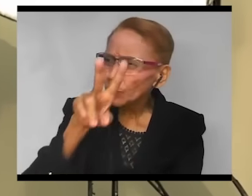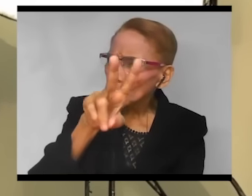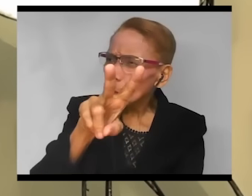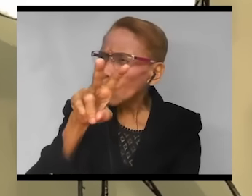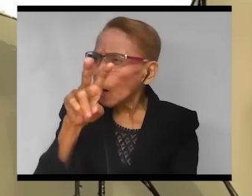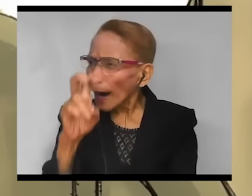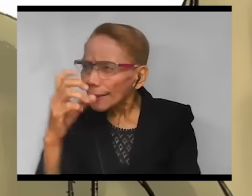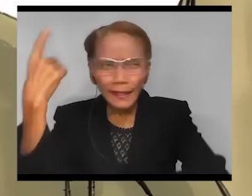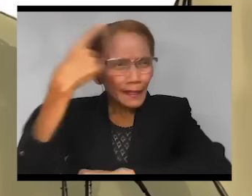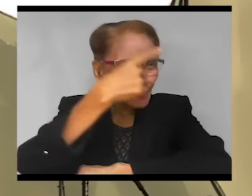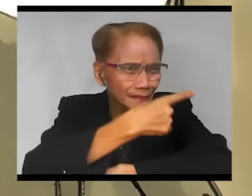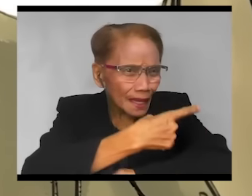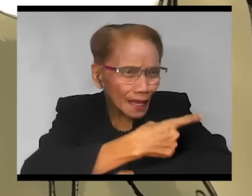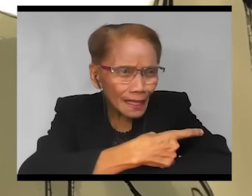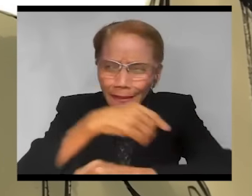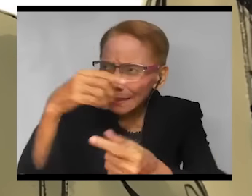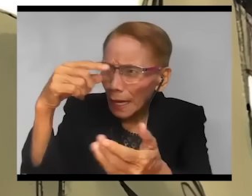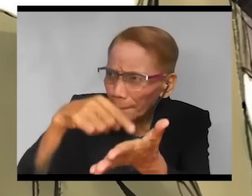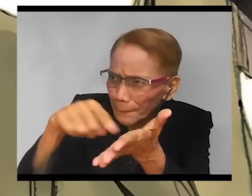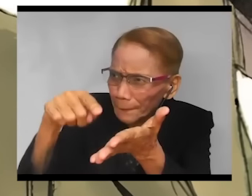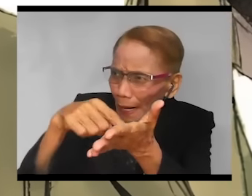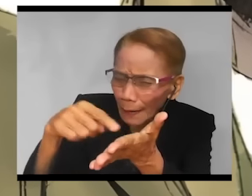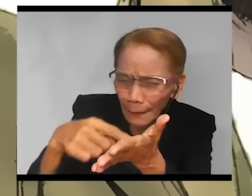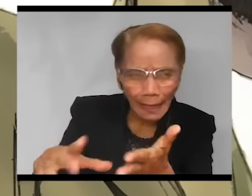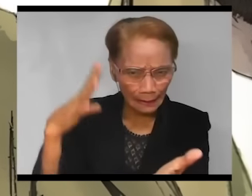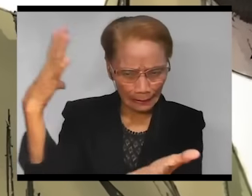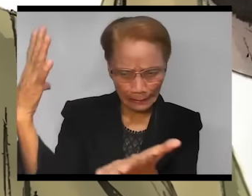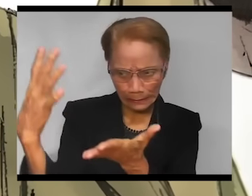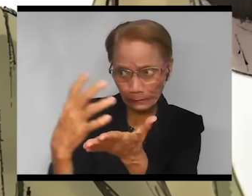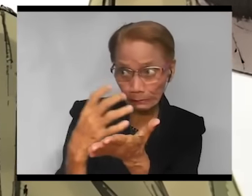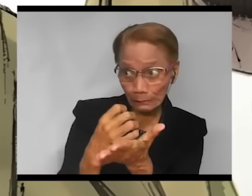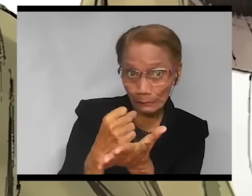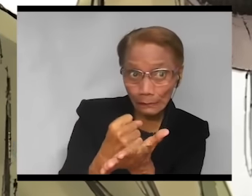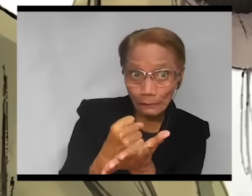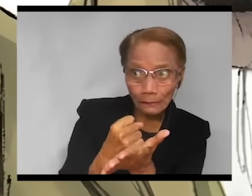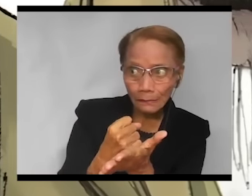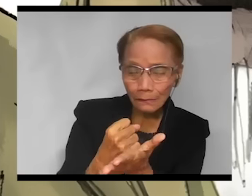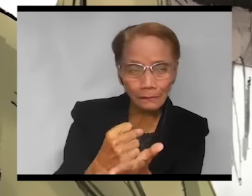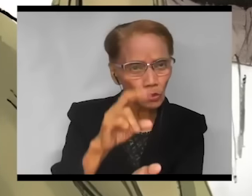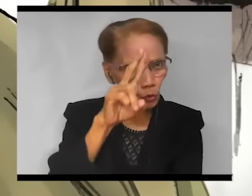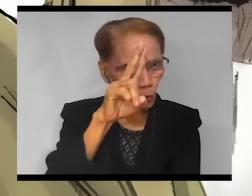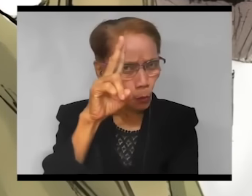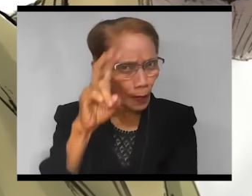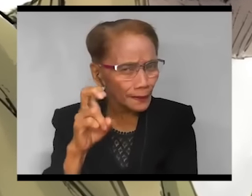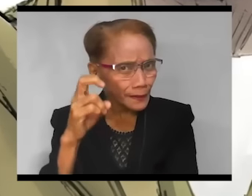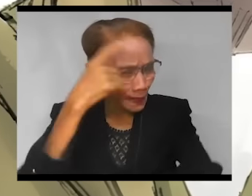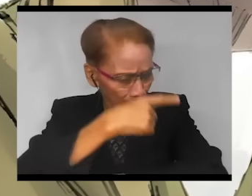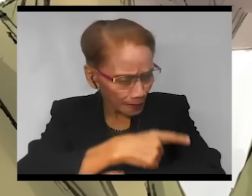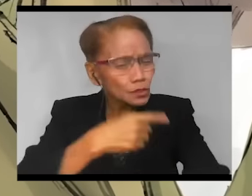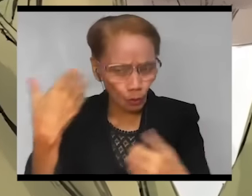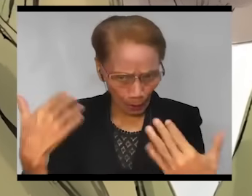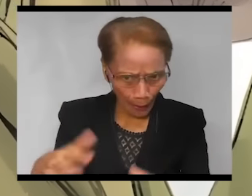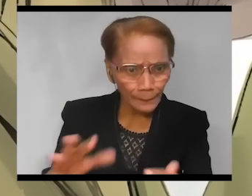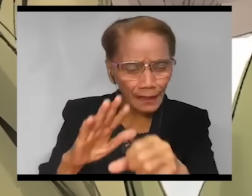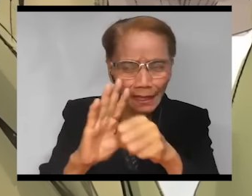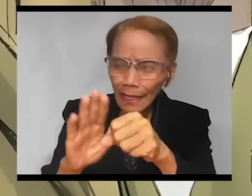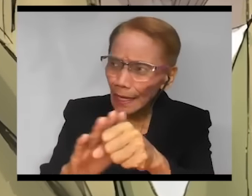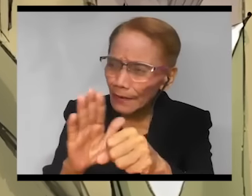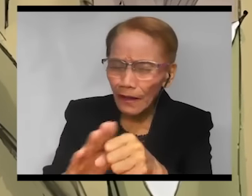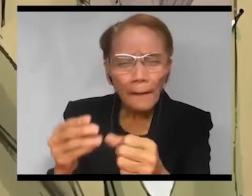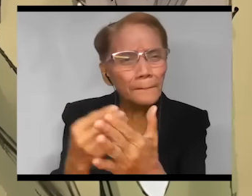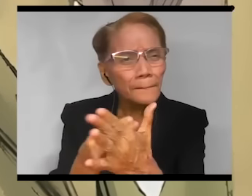the salary of 200 days, so that we'll have enough money to buy food